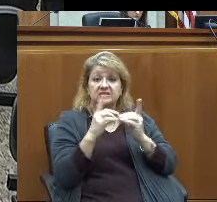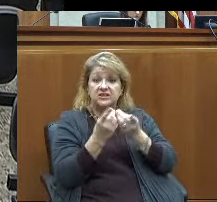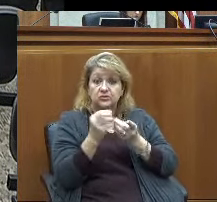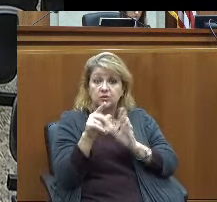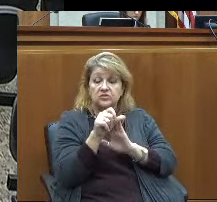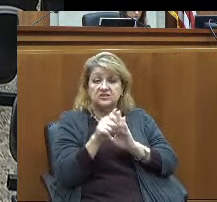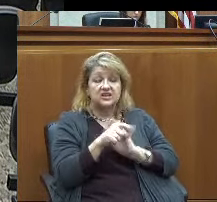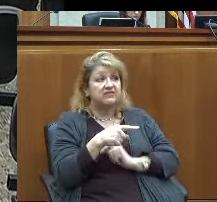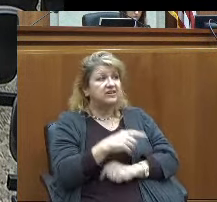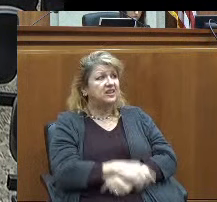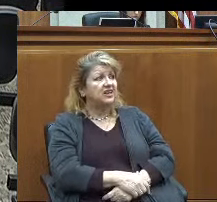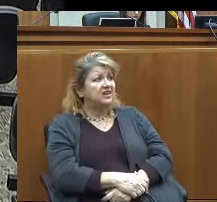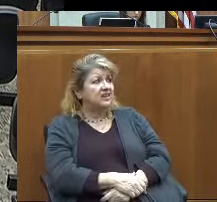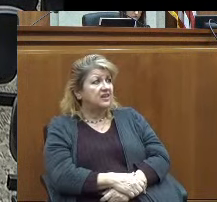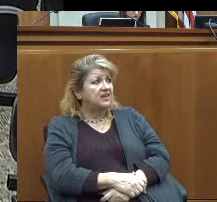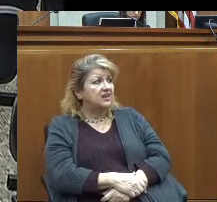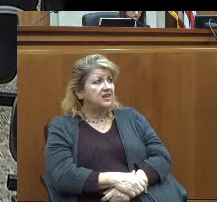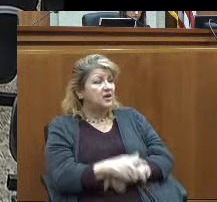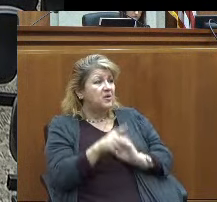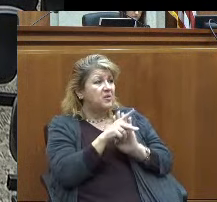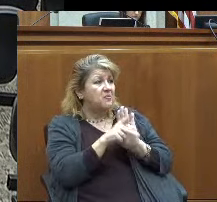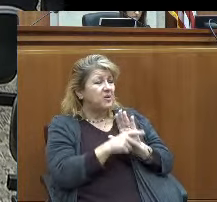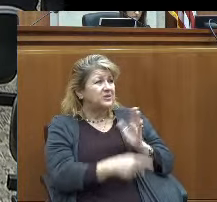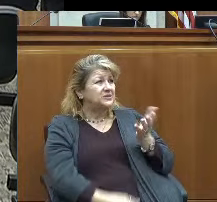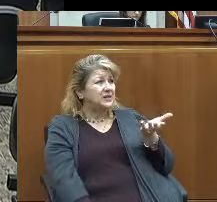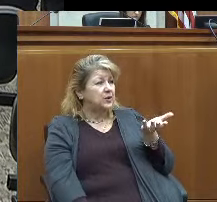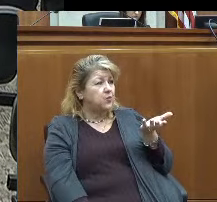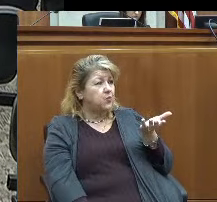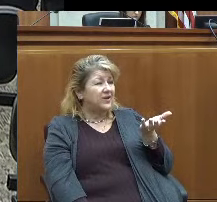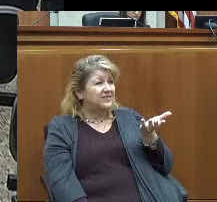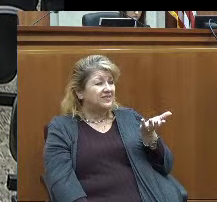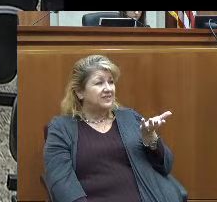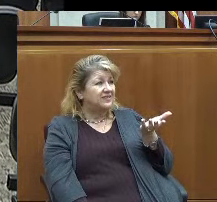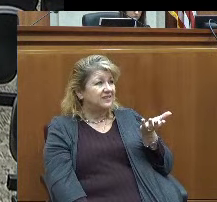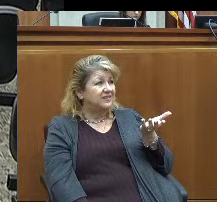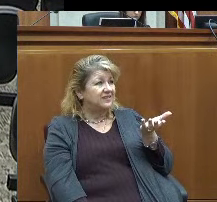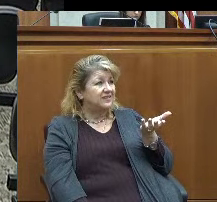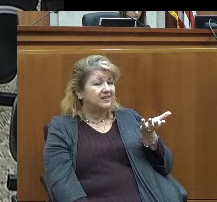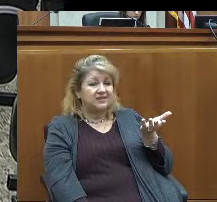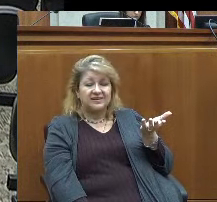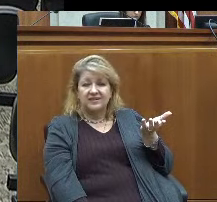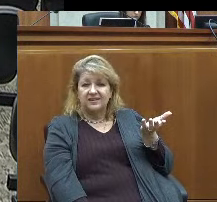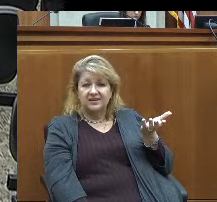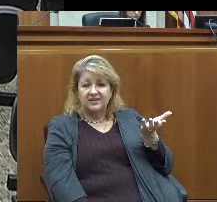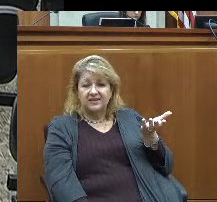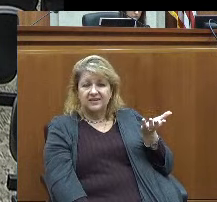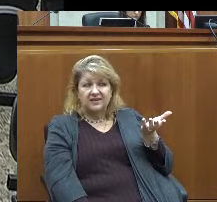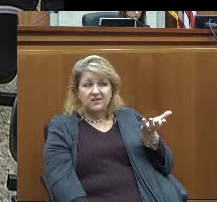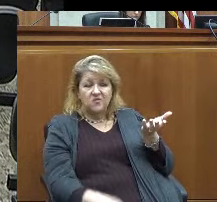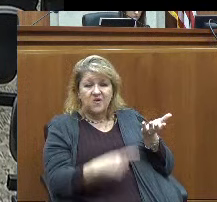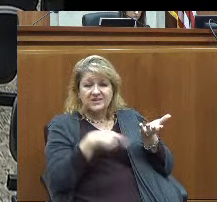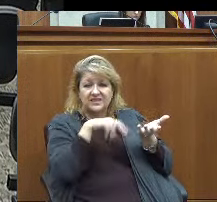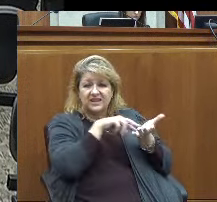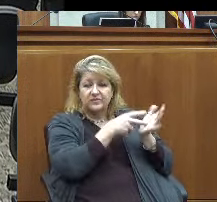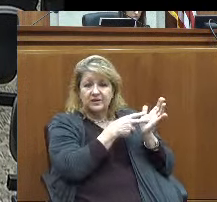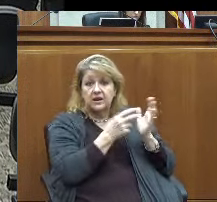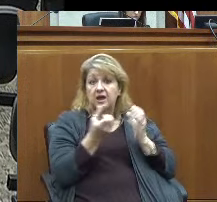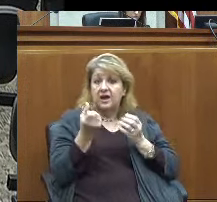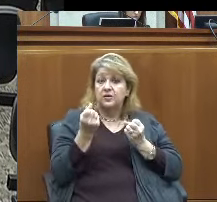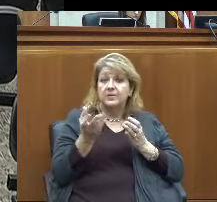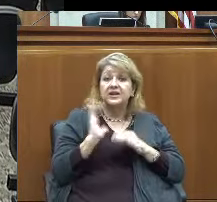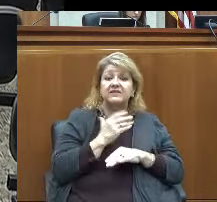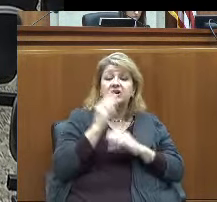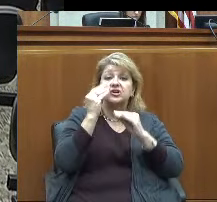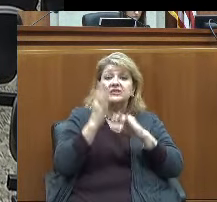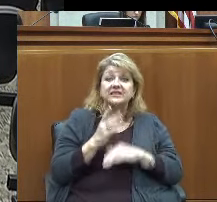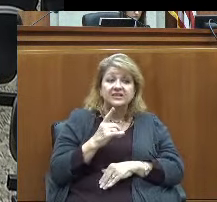feels just so, it feels like it's hard to wrap your arms around exactly what that would mean, when really we know that ultimately so many of our teachers